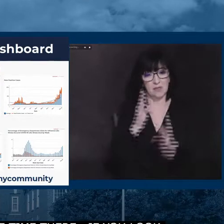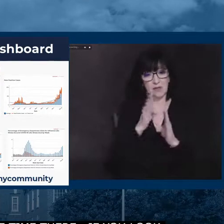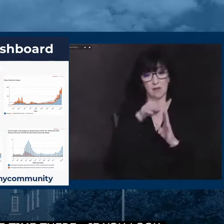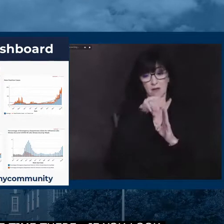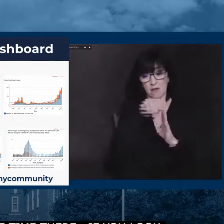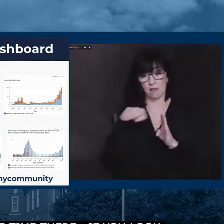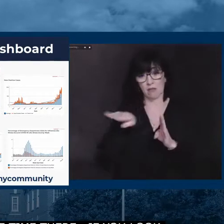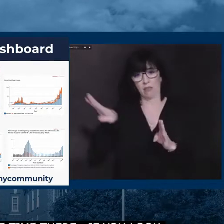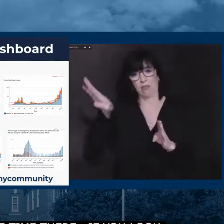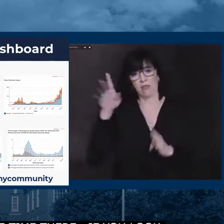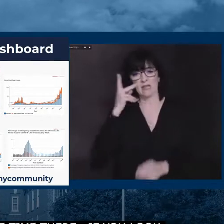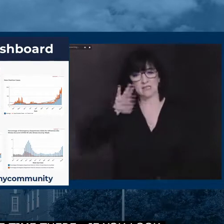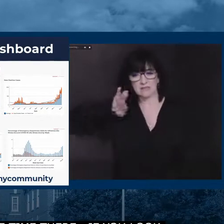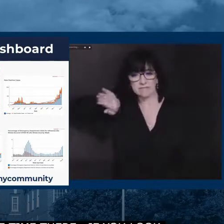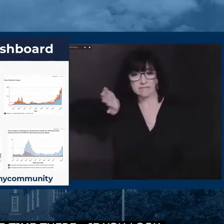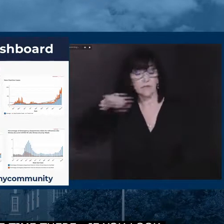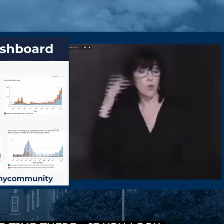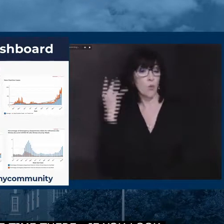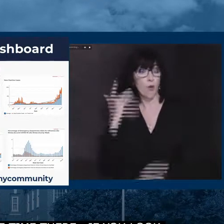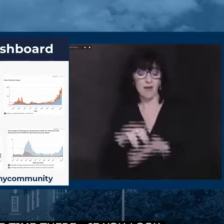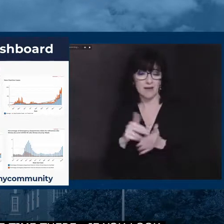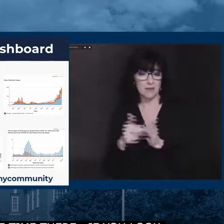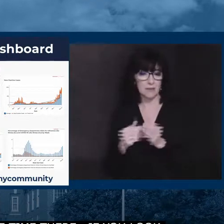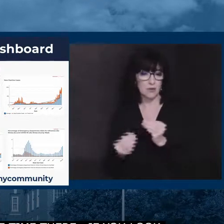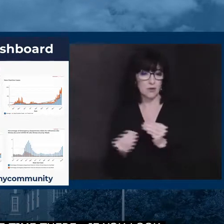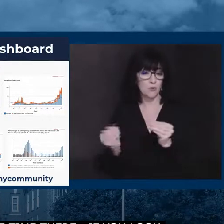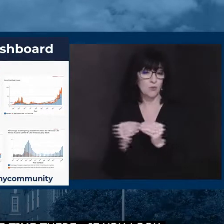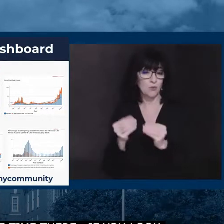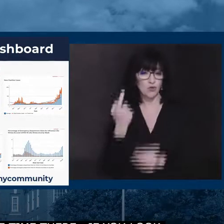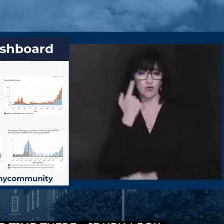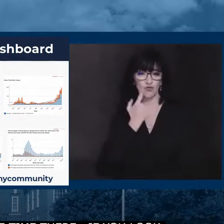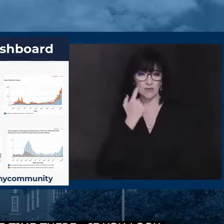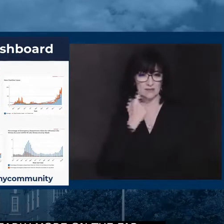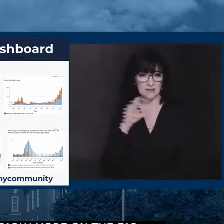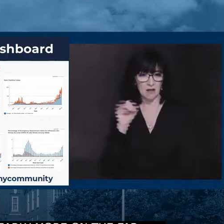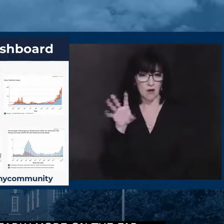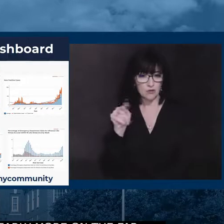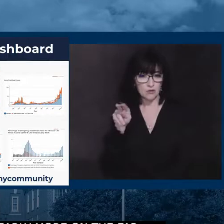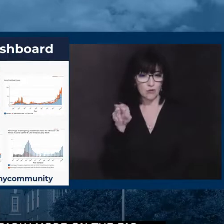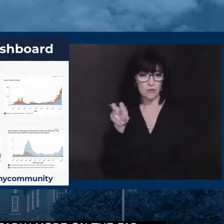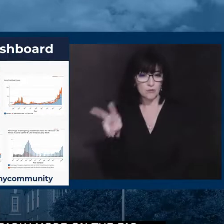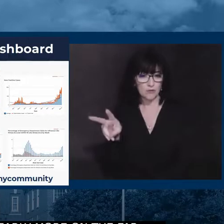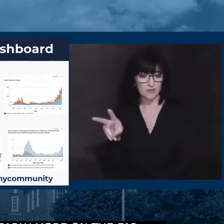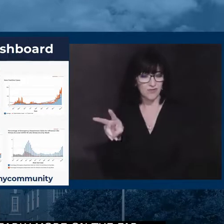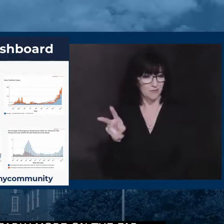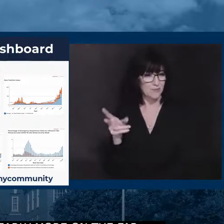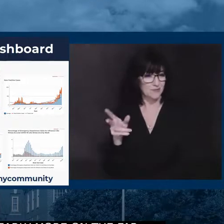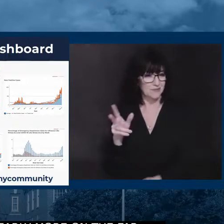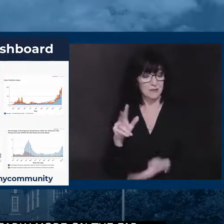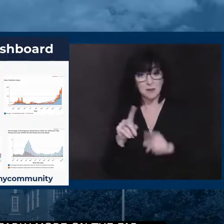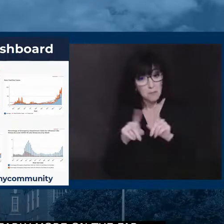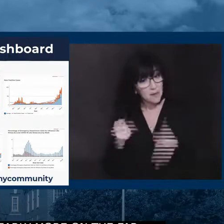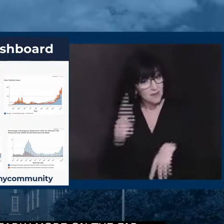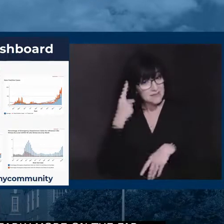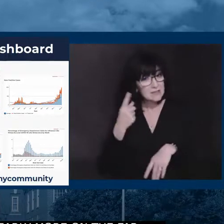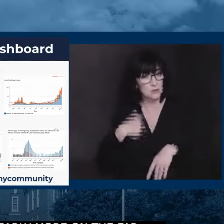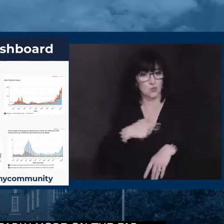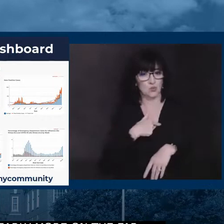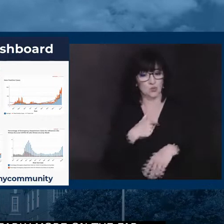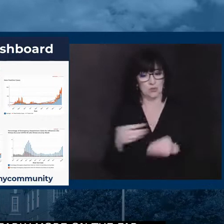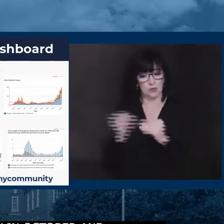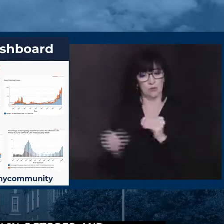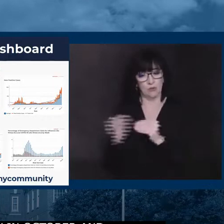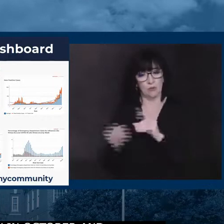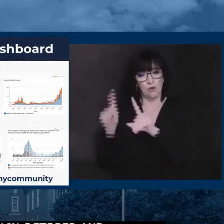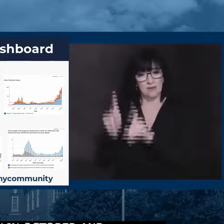more recently in October and November. But of course, we're doing considerably more testing than we were back in the